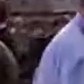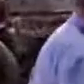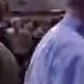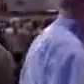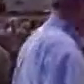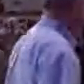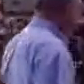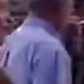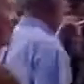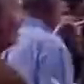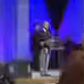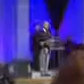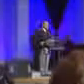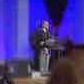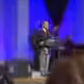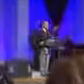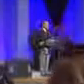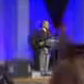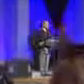We're